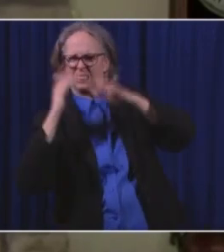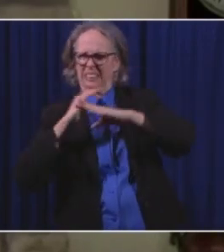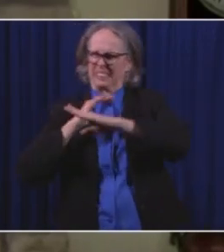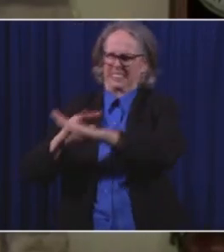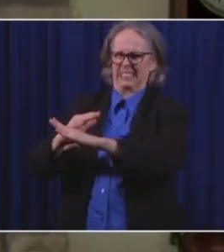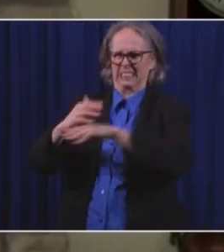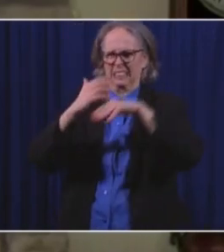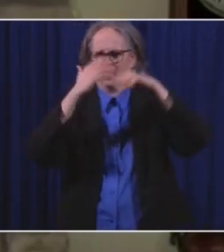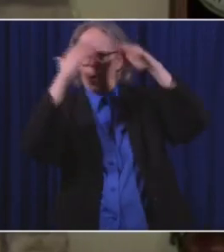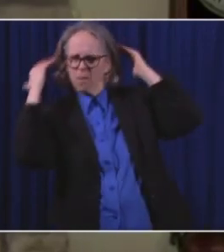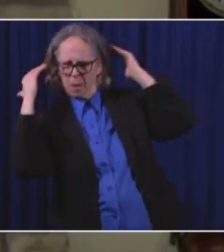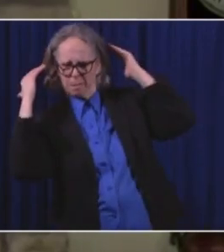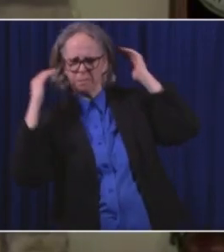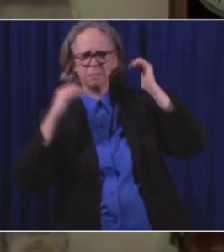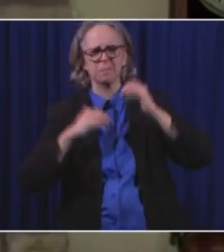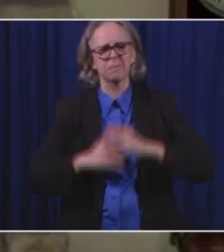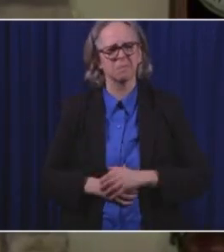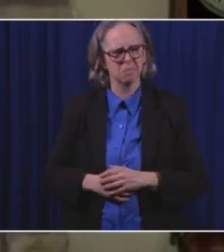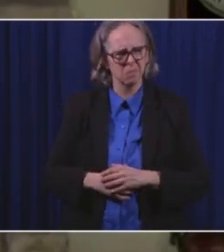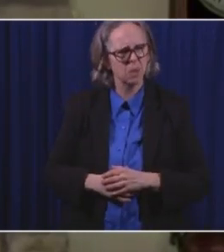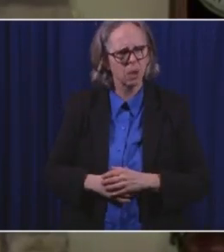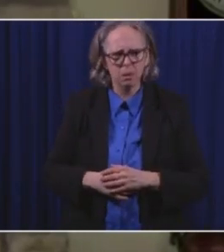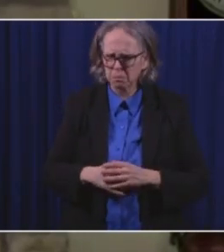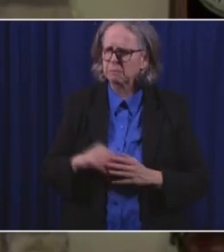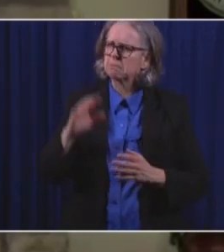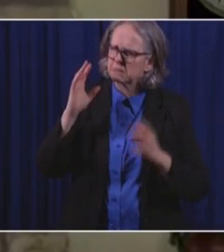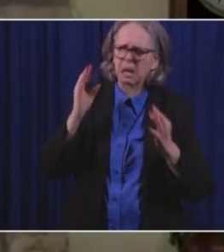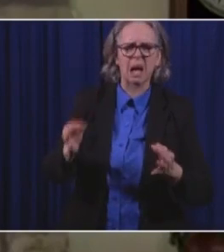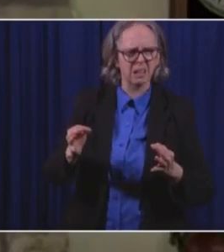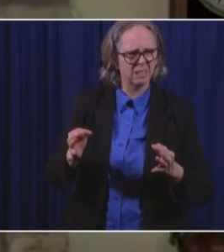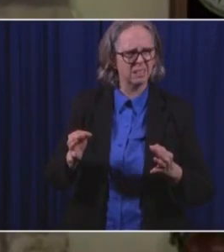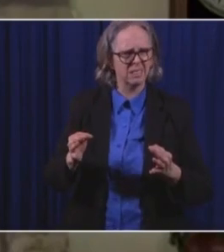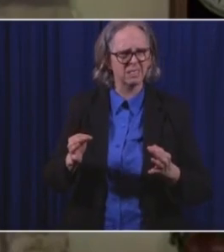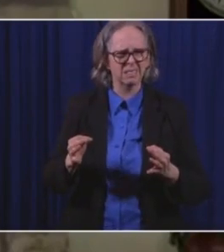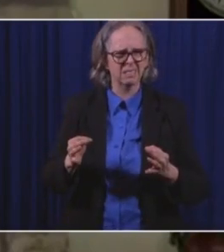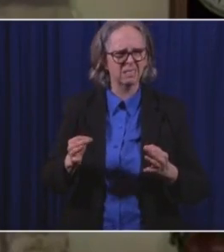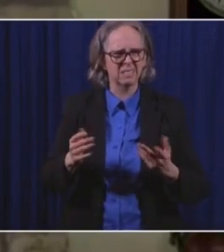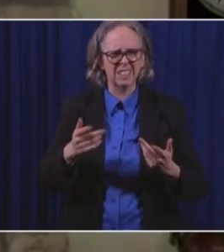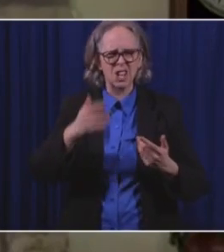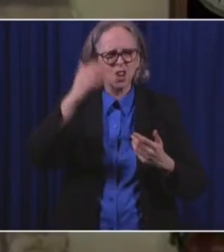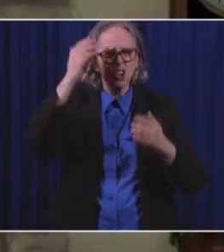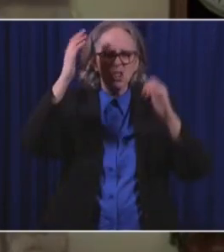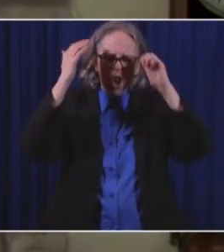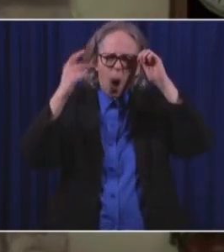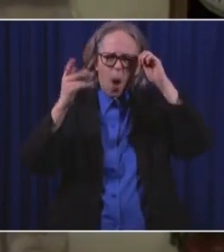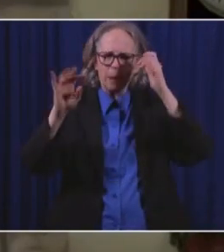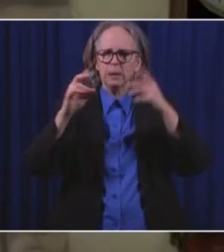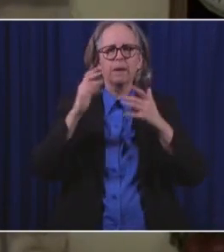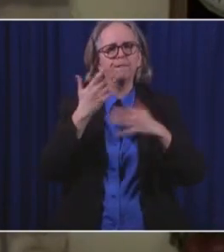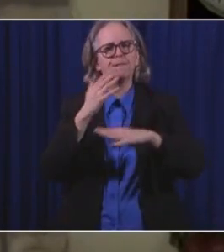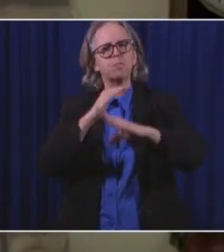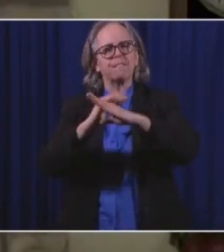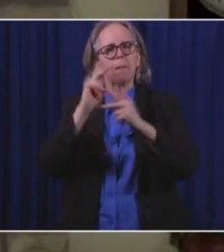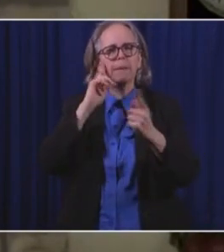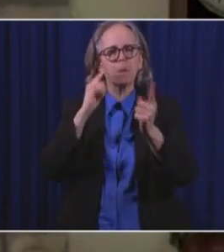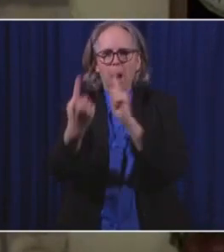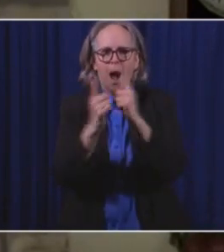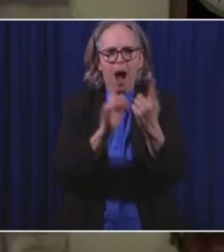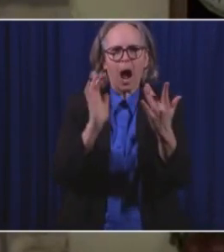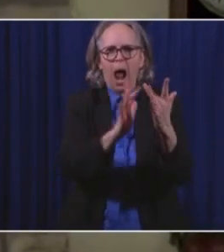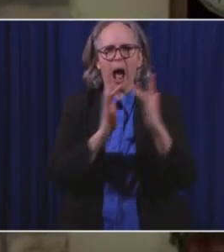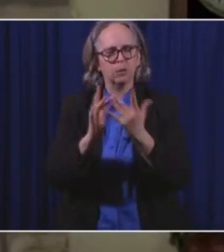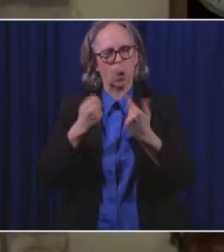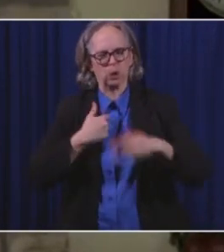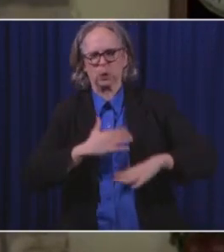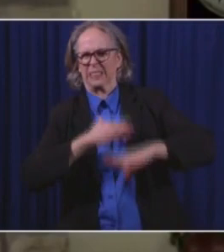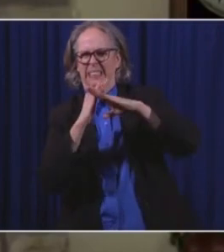approach to encourage Ohioans to reduce their unnecessary contacts with others outside their household and to cut